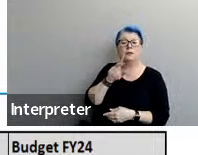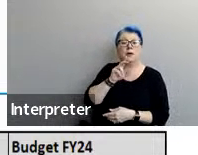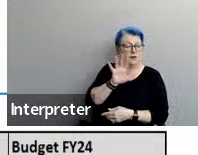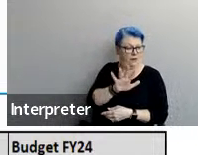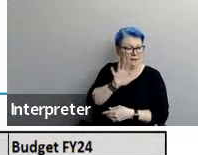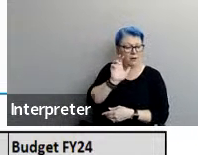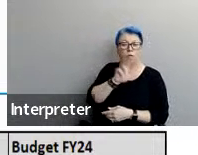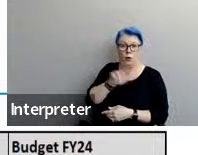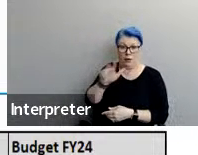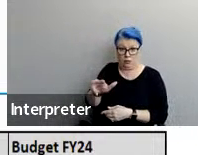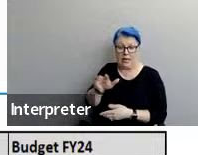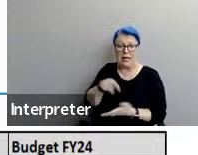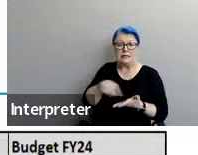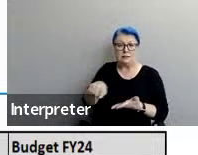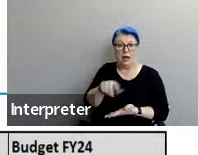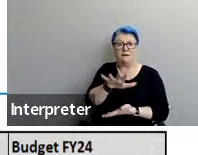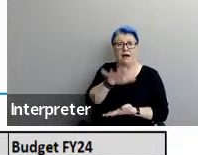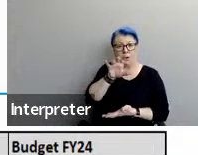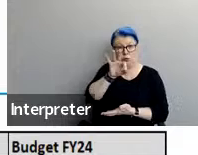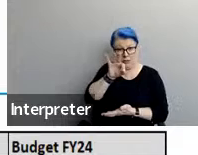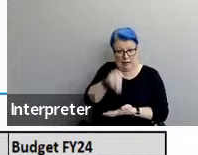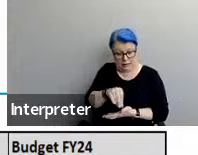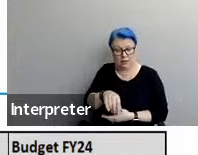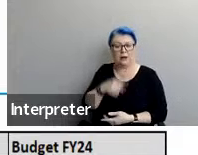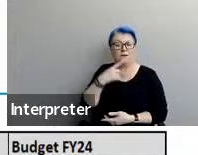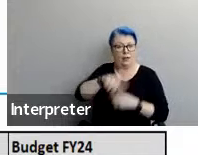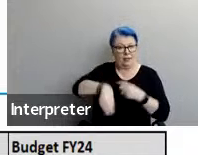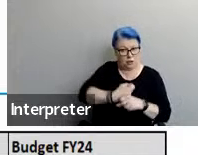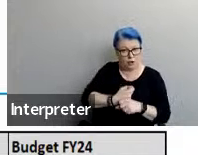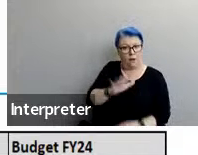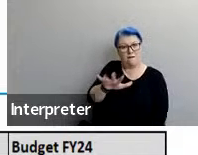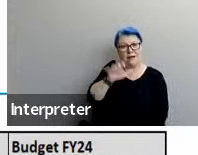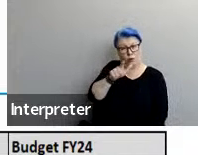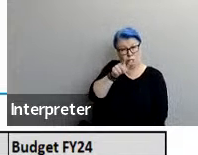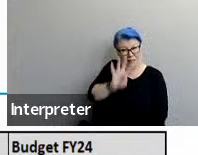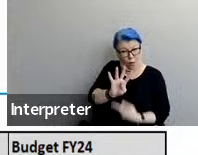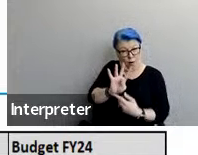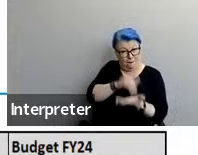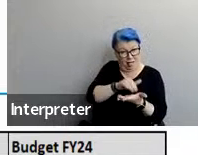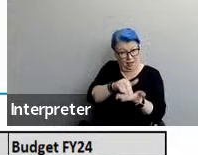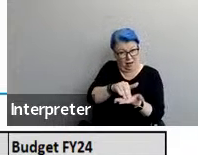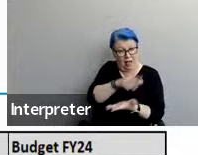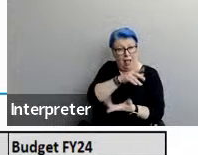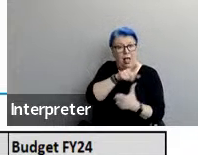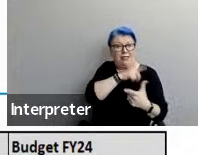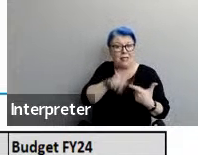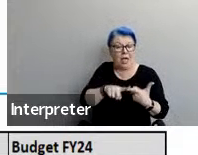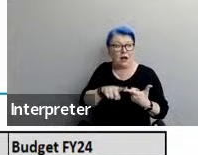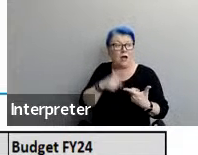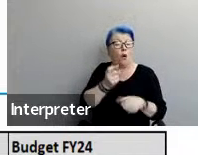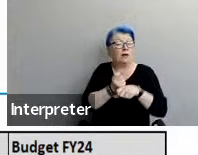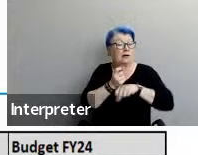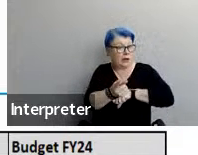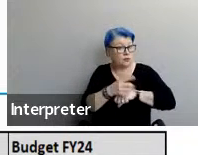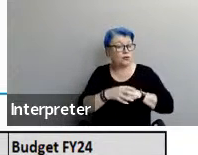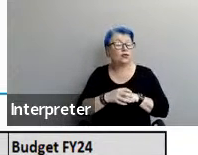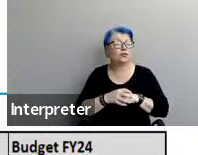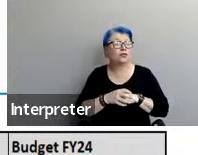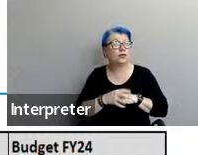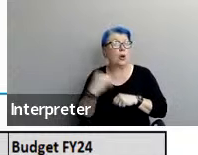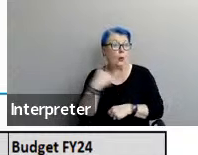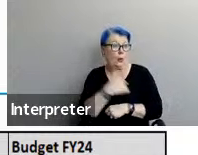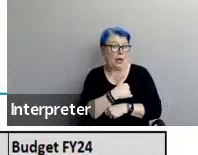spent 490. We're looking at FY23 at 524. And then for next